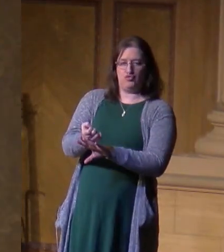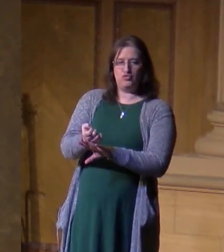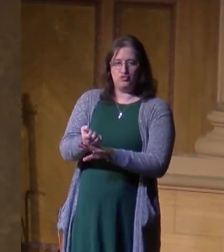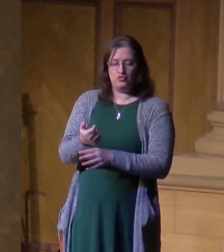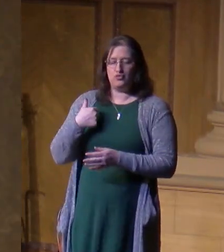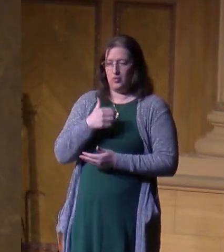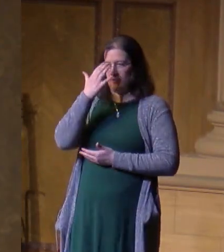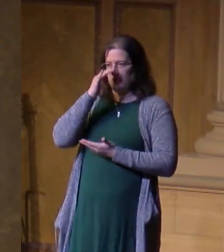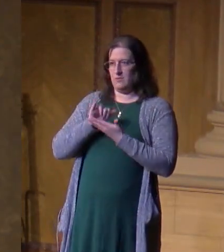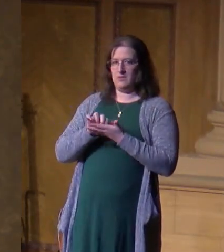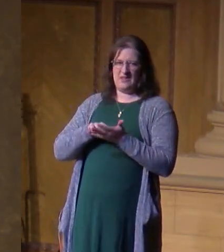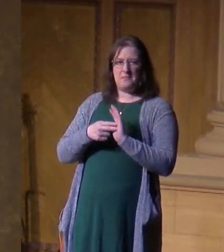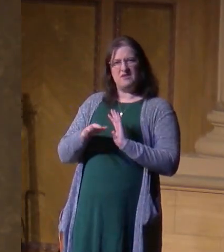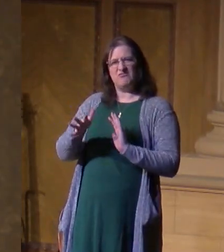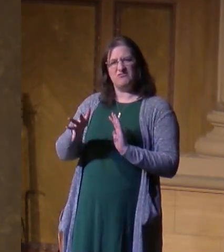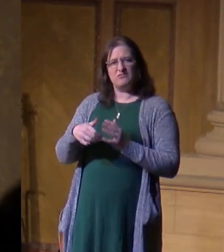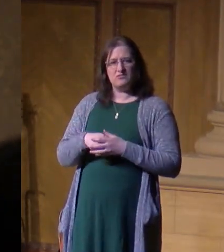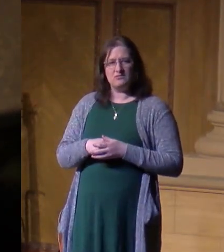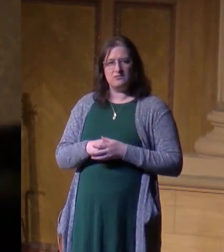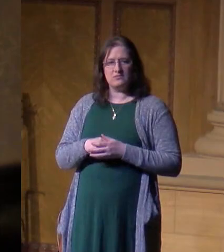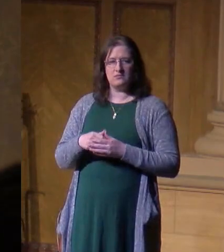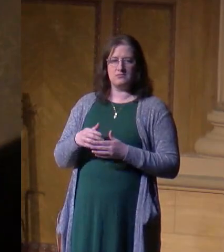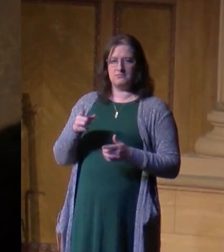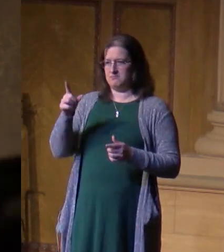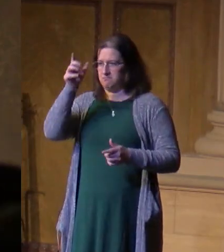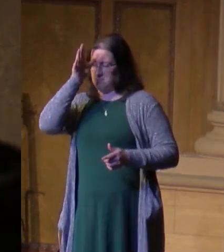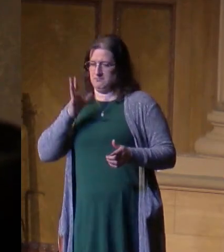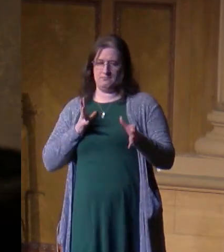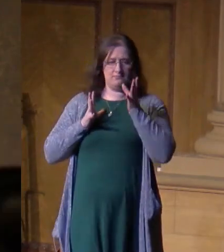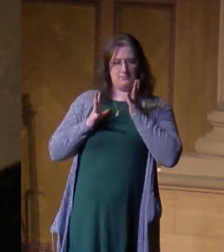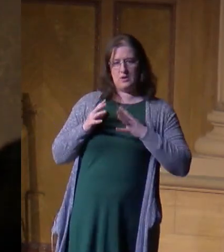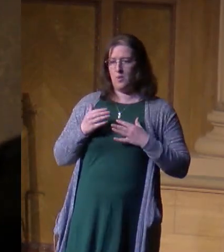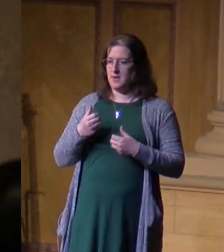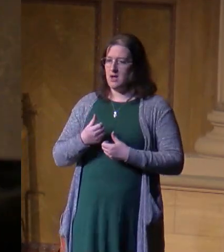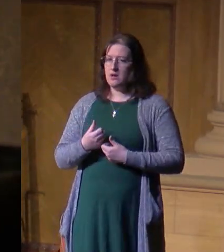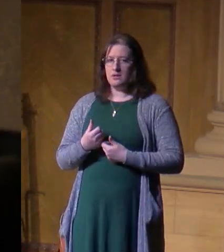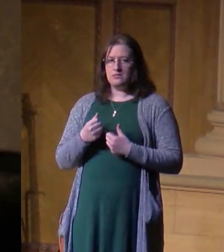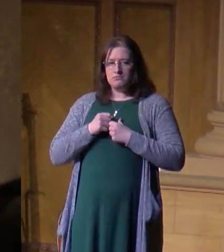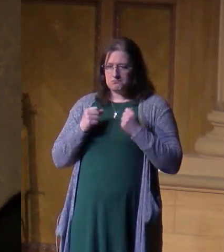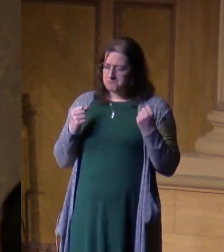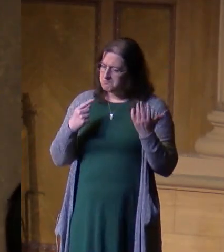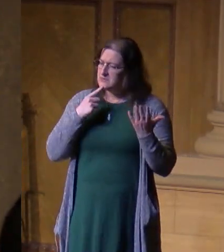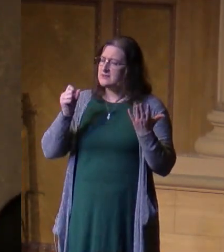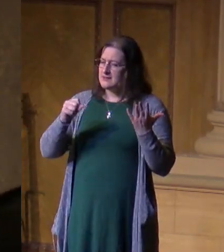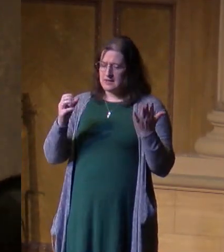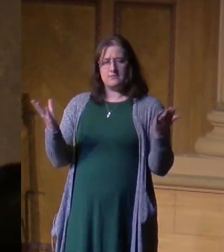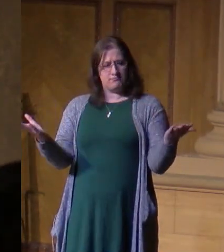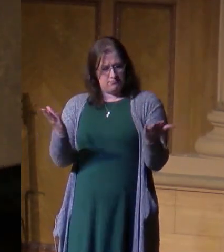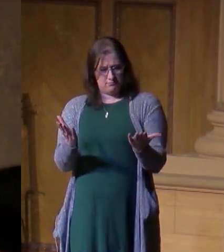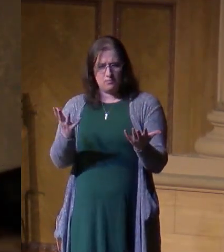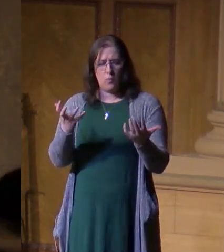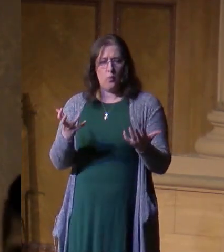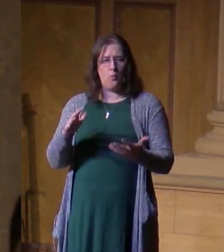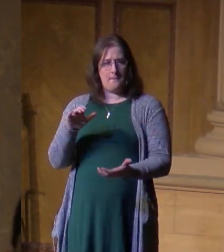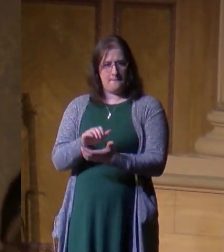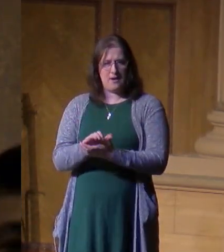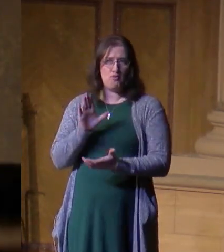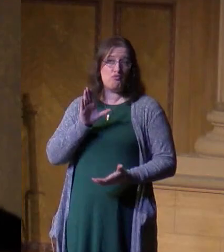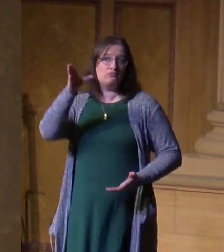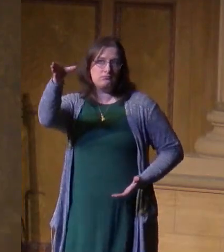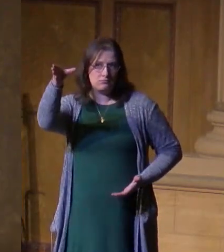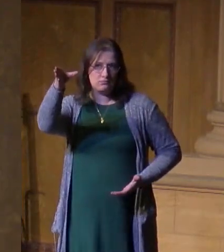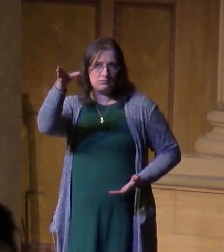and we know what that means pretty well. When a man and a woman express their intentions to be married someday.